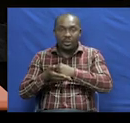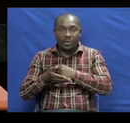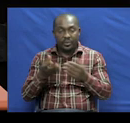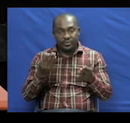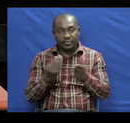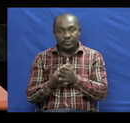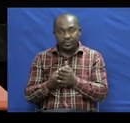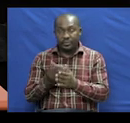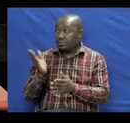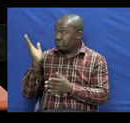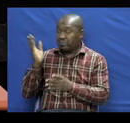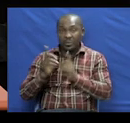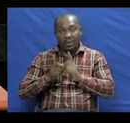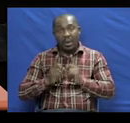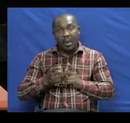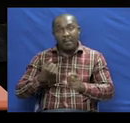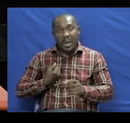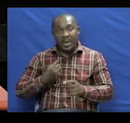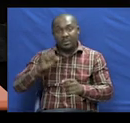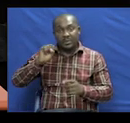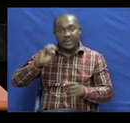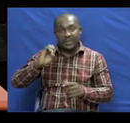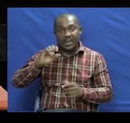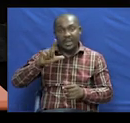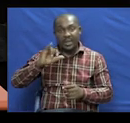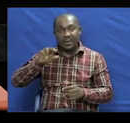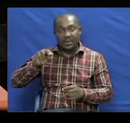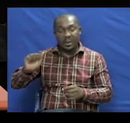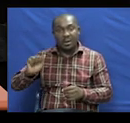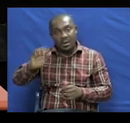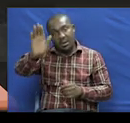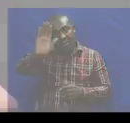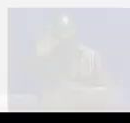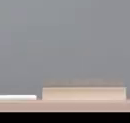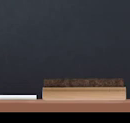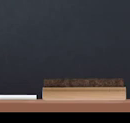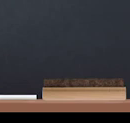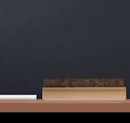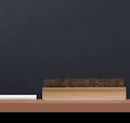You are with me, Madam Selina Guido Tinda. Goodbye until next time.